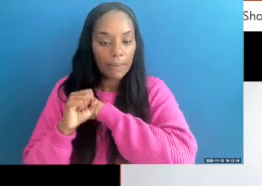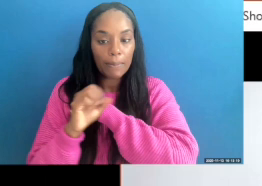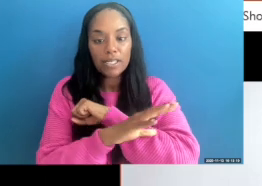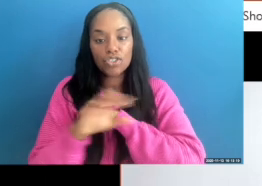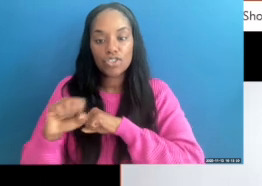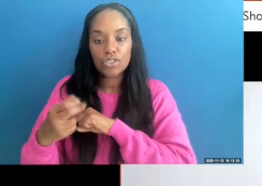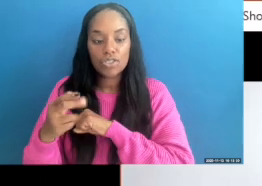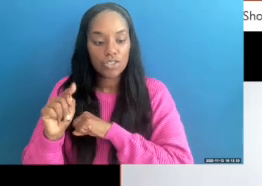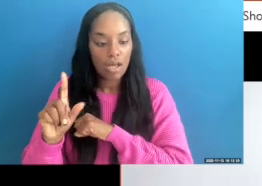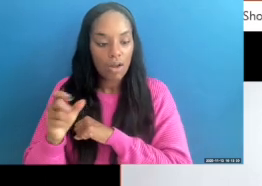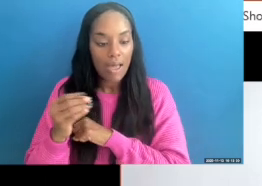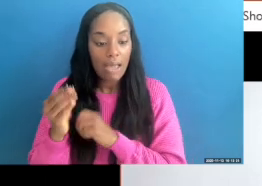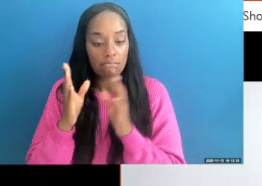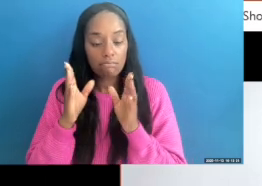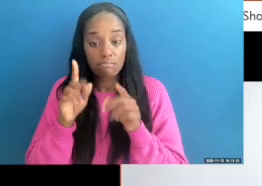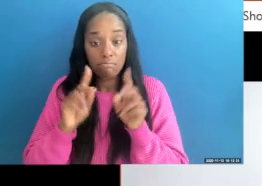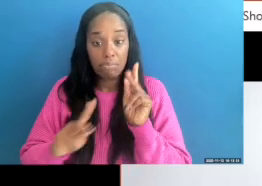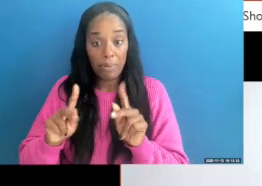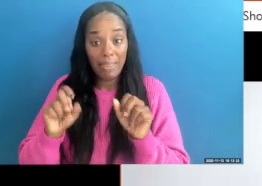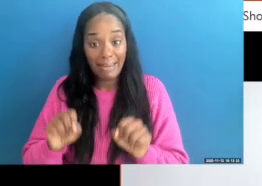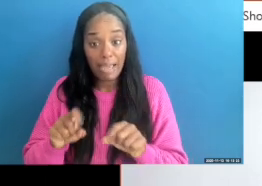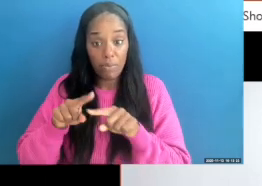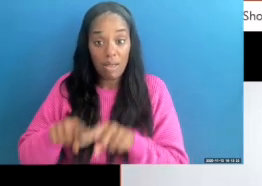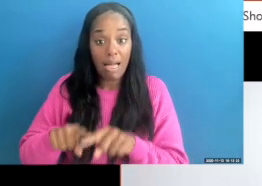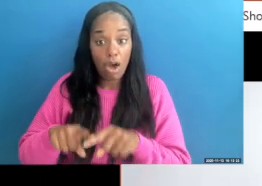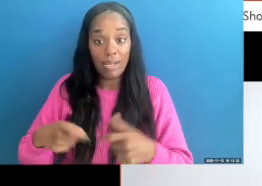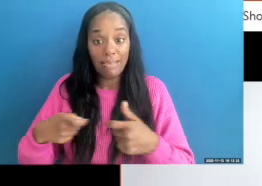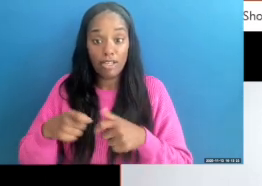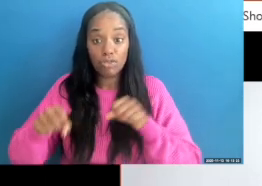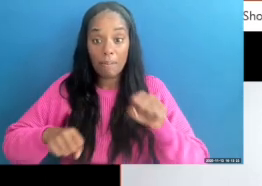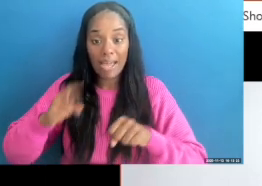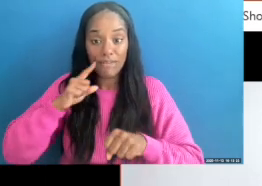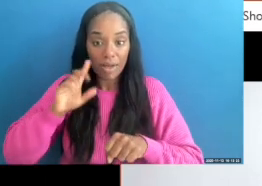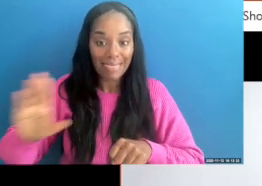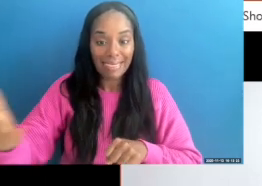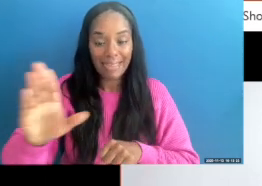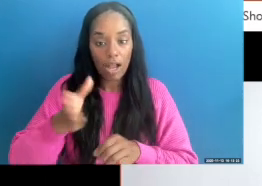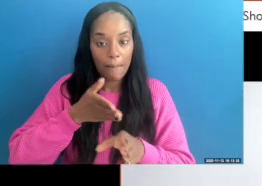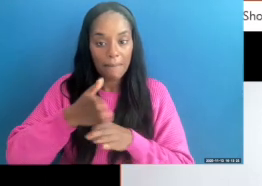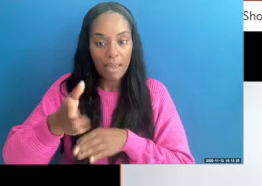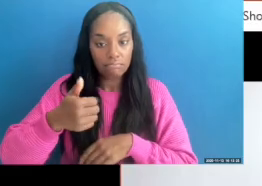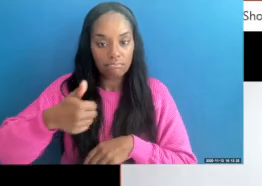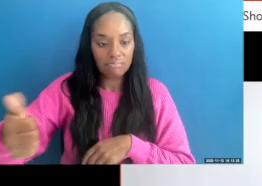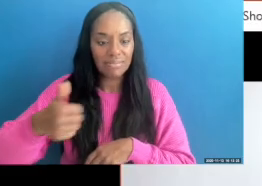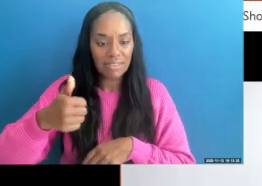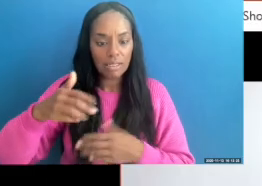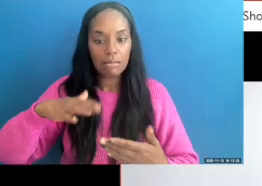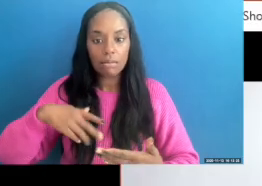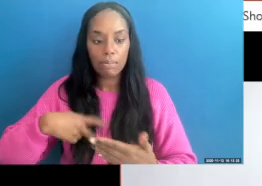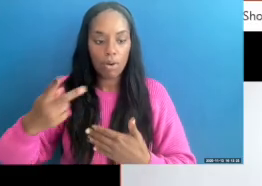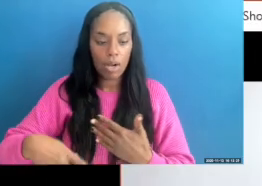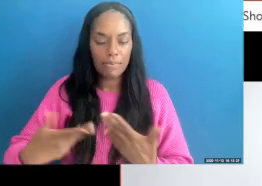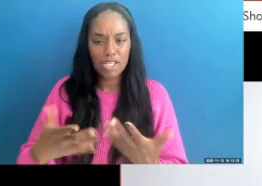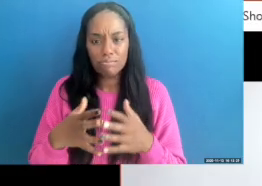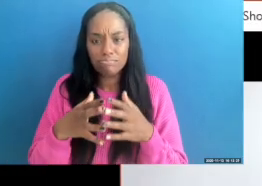individuals who can rely on electric bike share program as their main form of transportation. These programs are